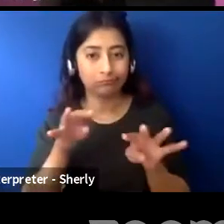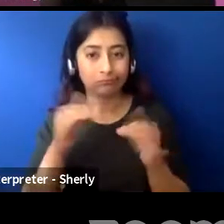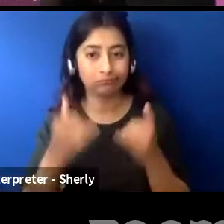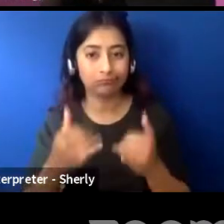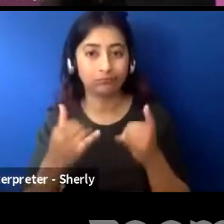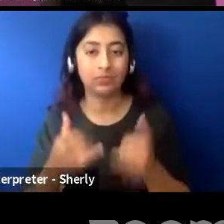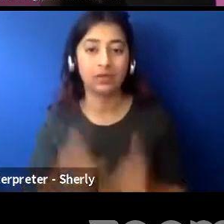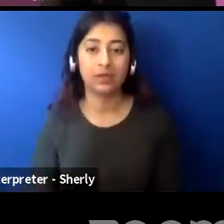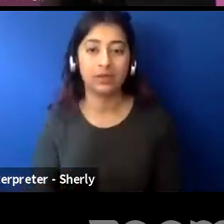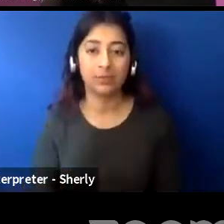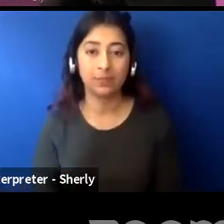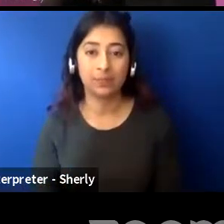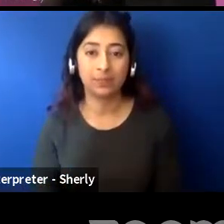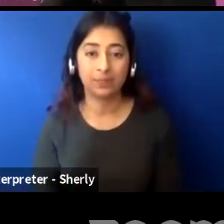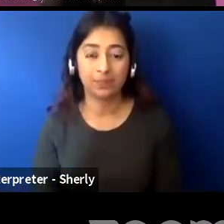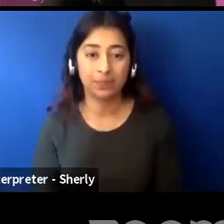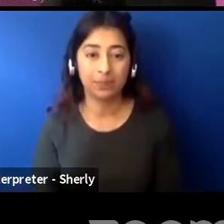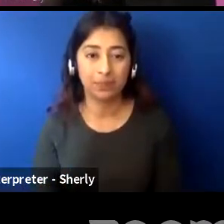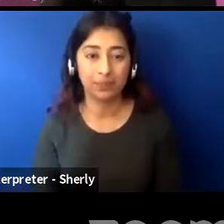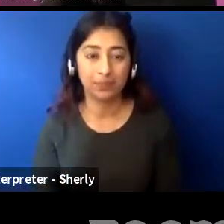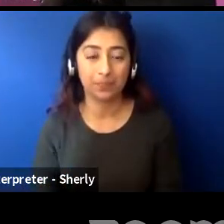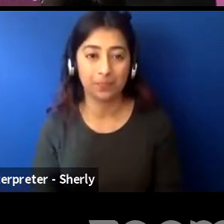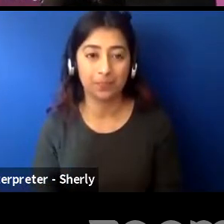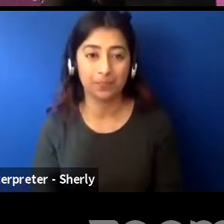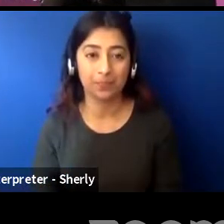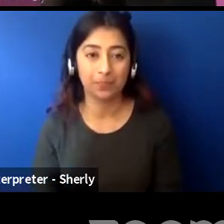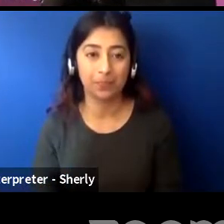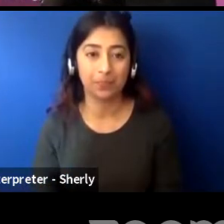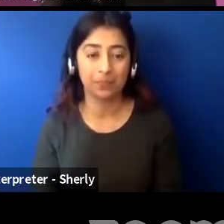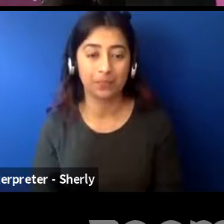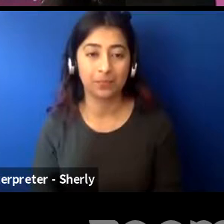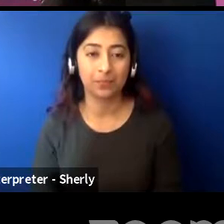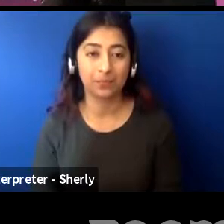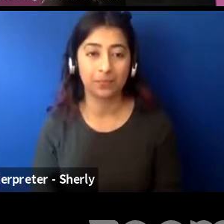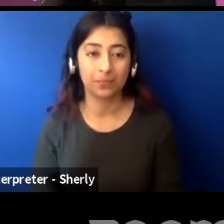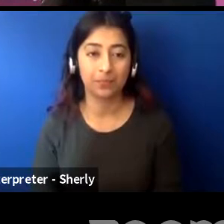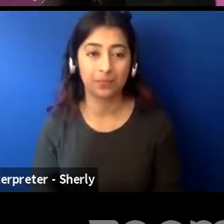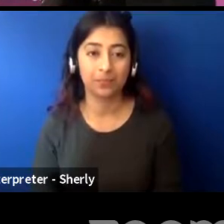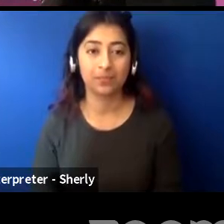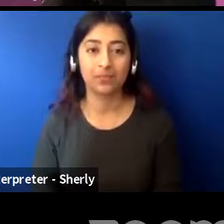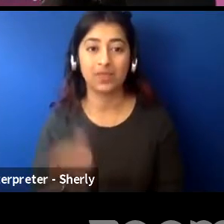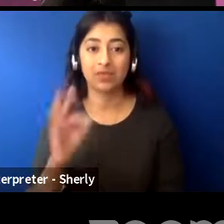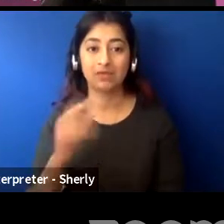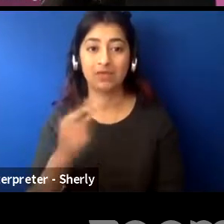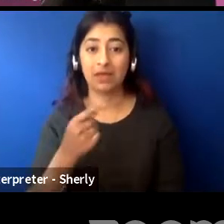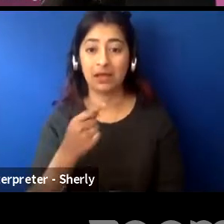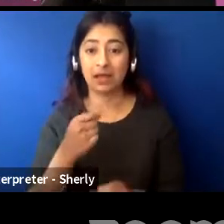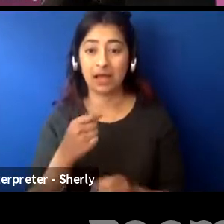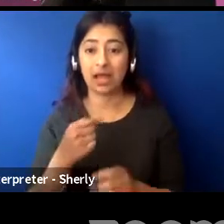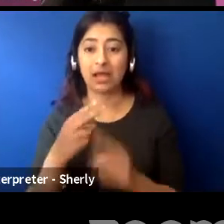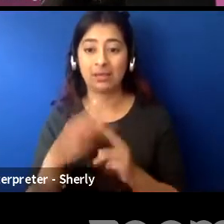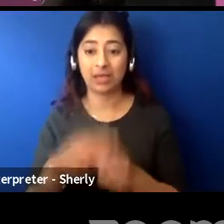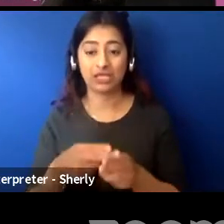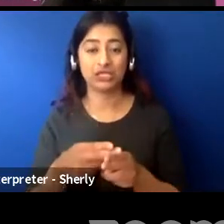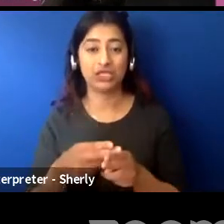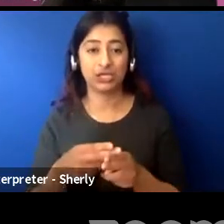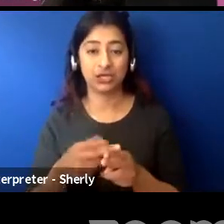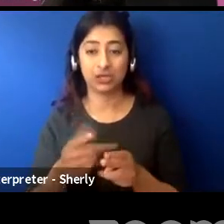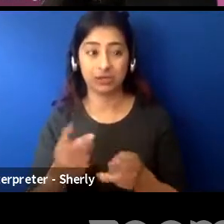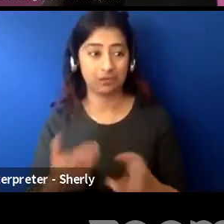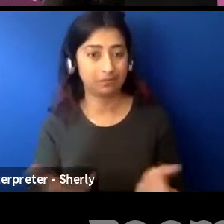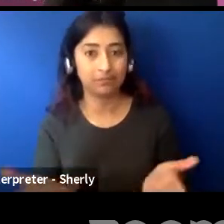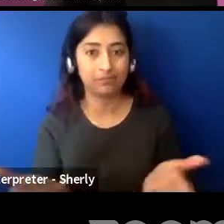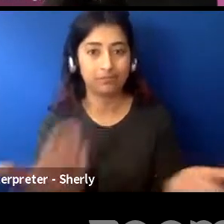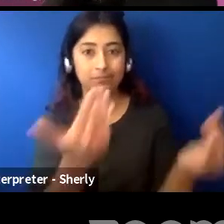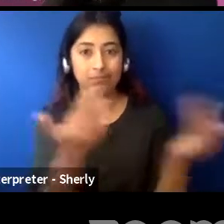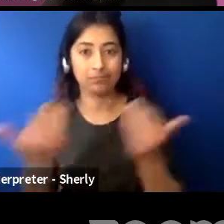mean, I would tend to believe that if I said, hey girls, let's go, let's do this, we can do this, and